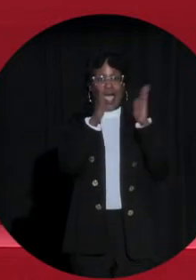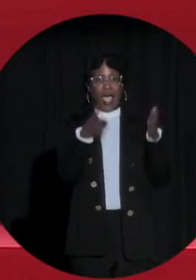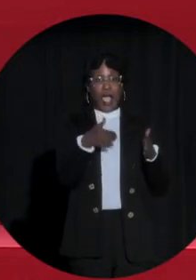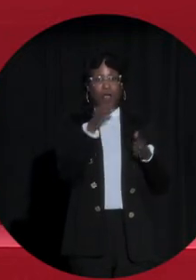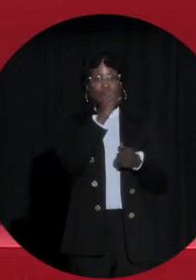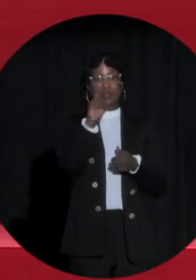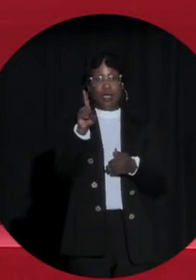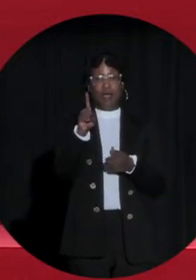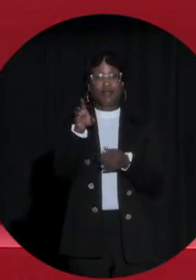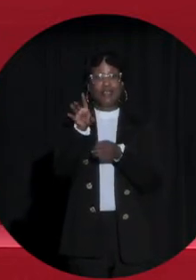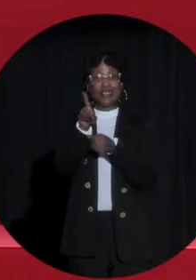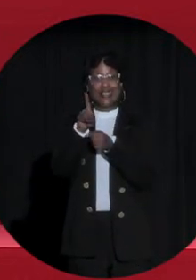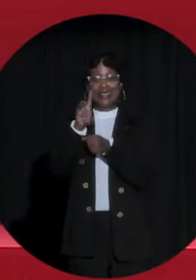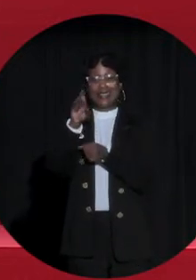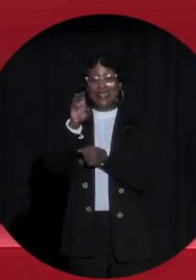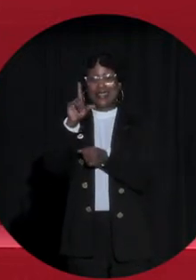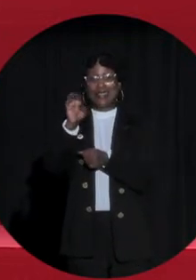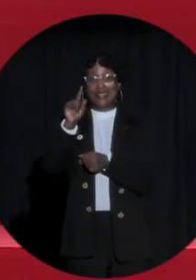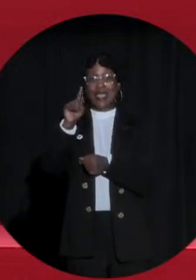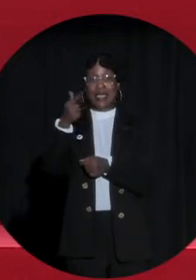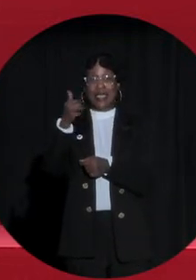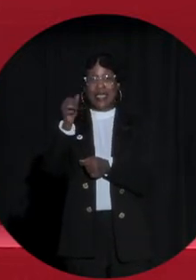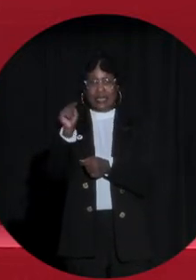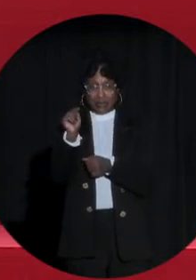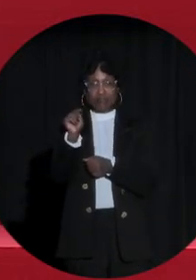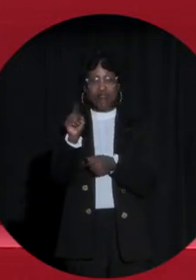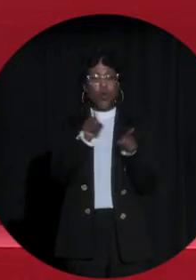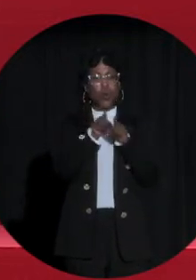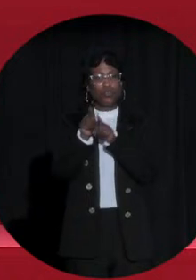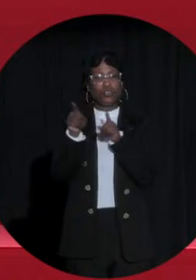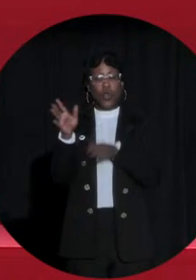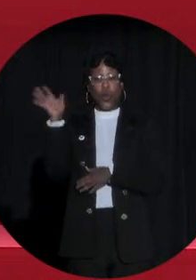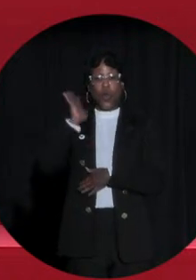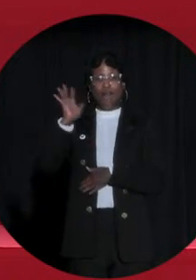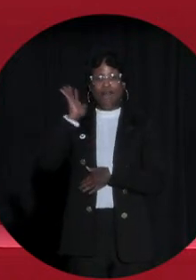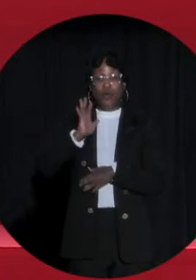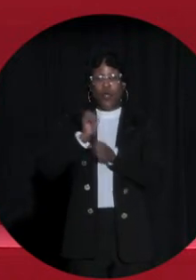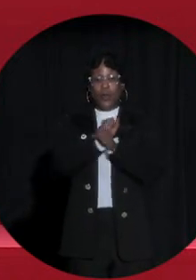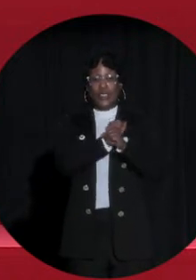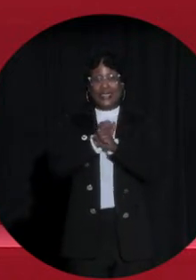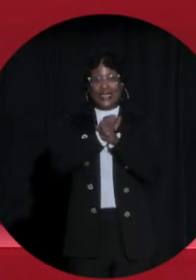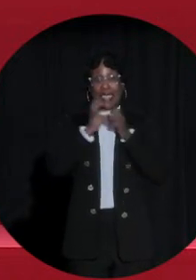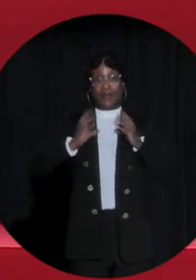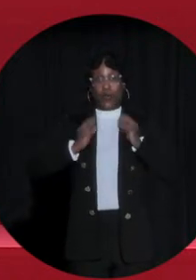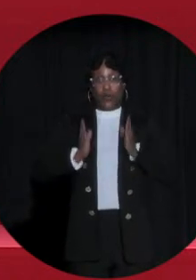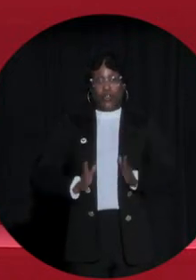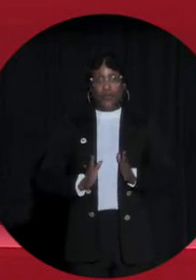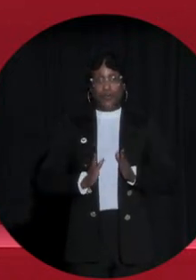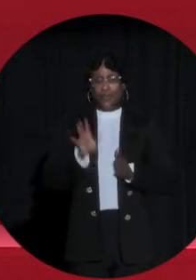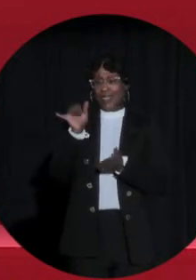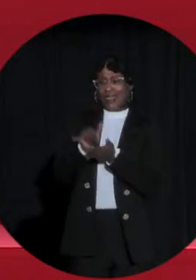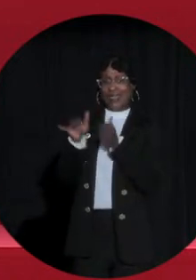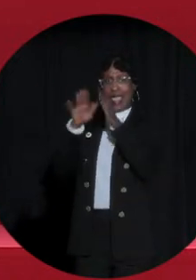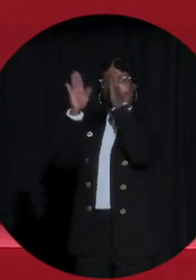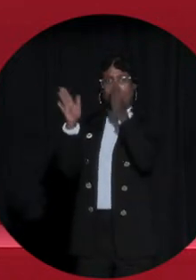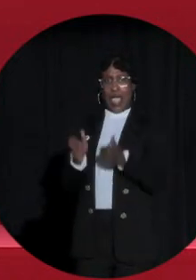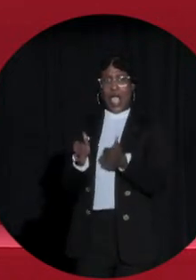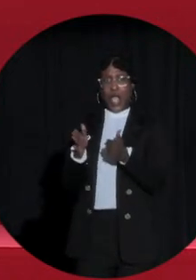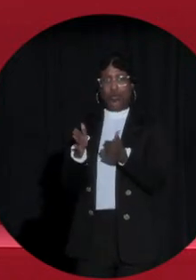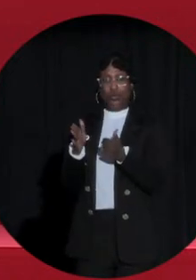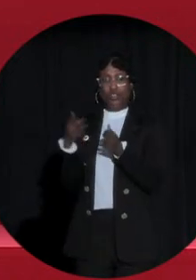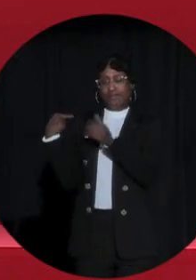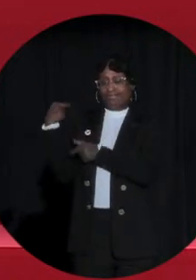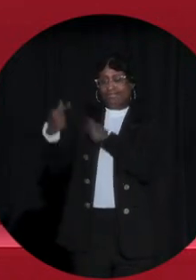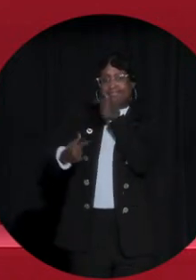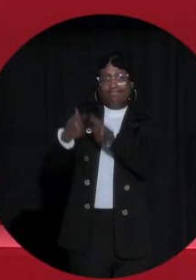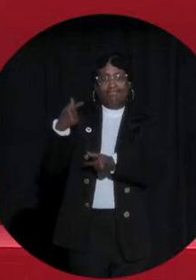former slave owner. But something happened after the house's ownership changed hands. This former plantation